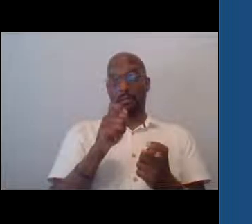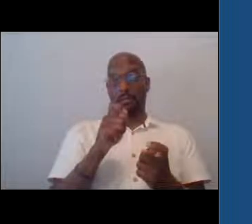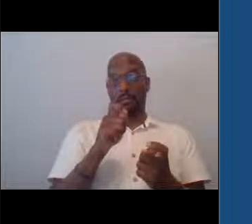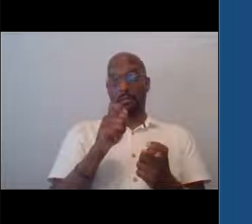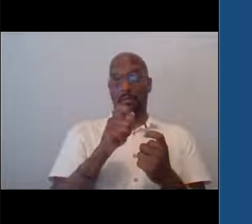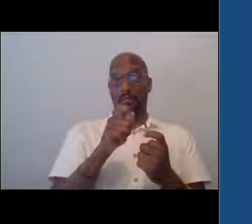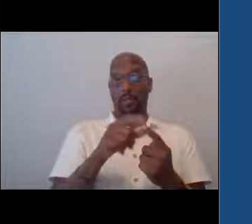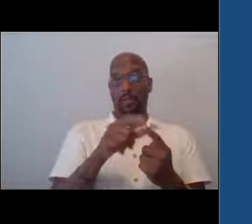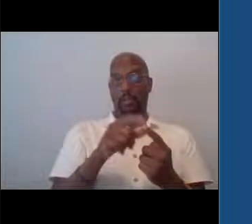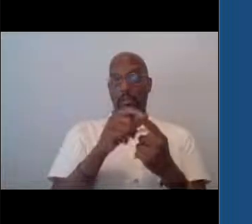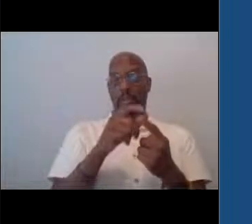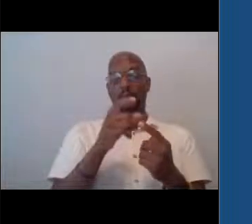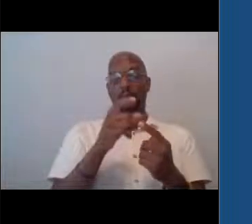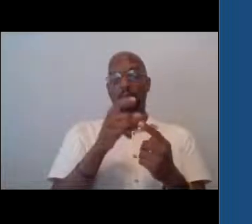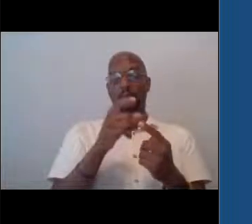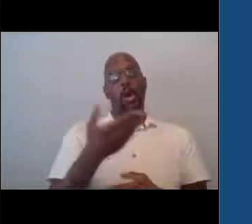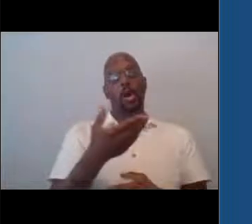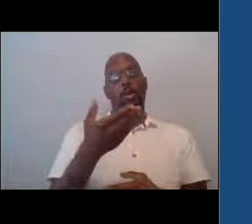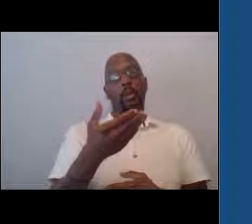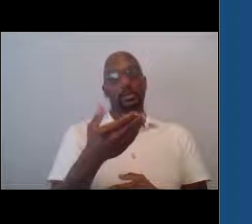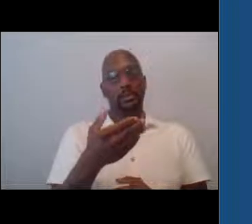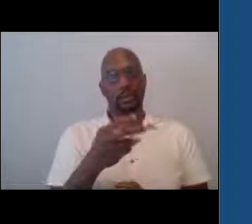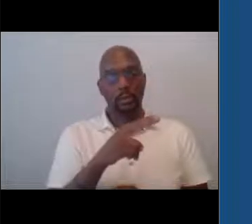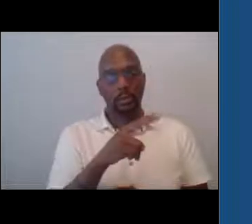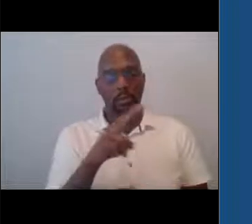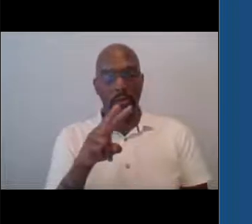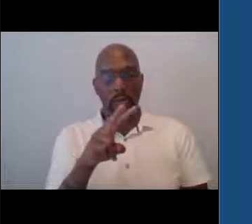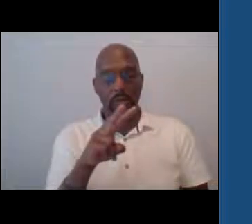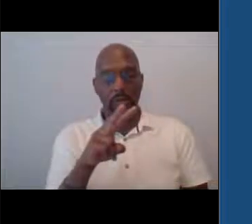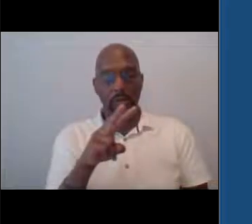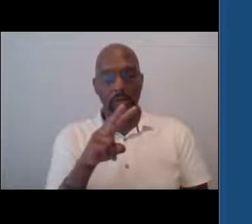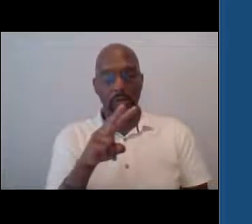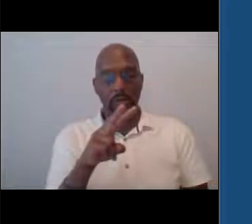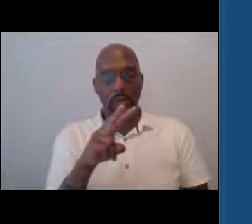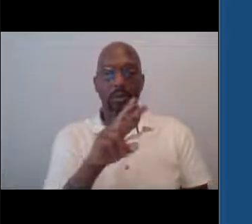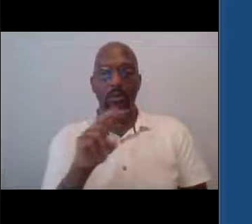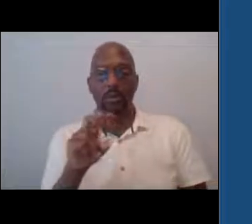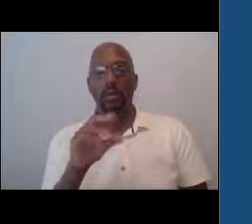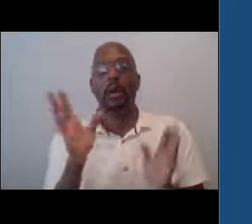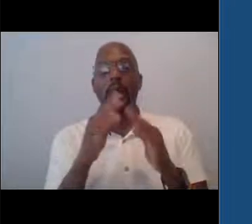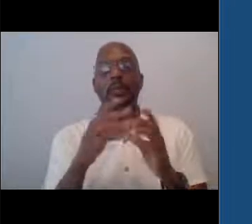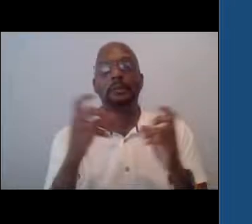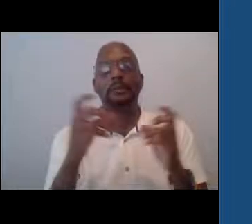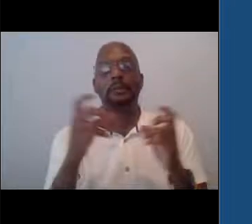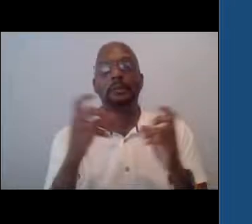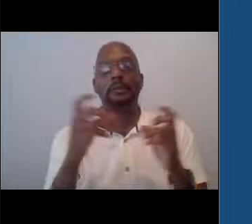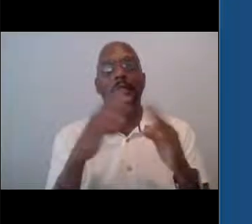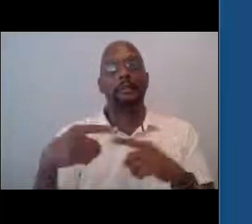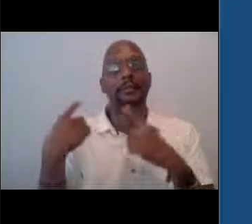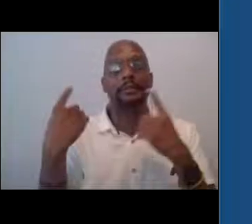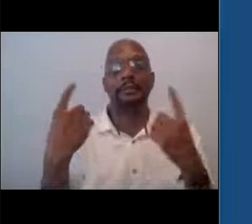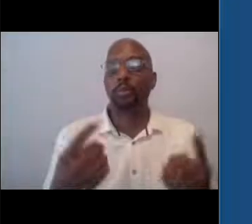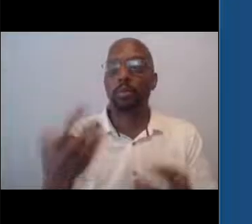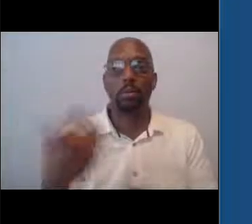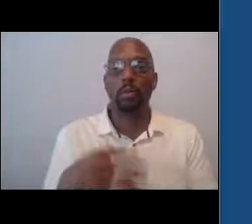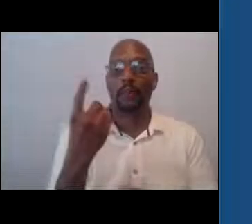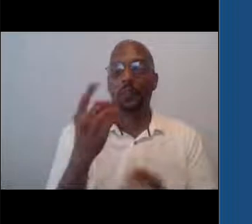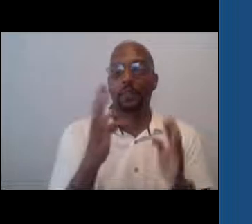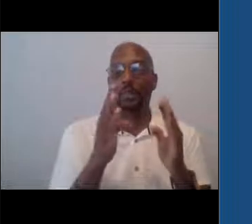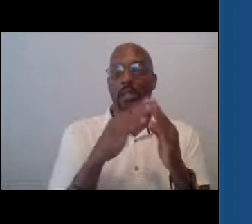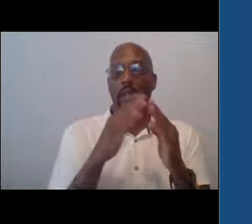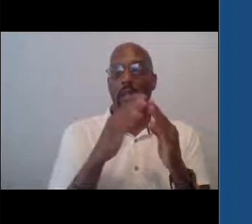ITS World Congress 2022. One of the biggest conferences yet, first conference that's